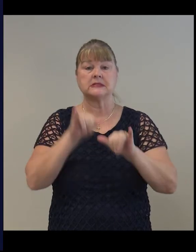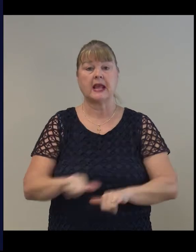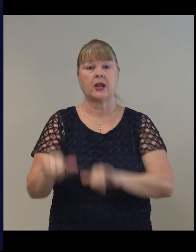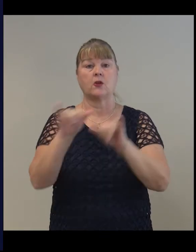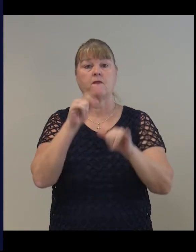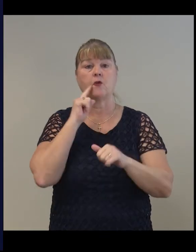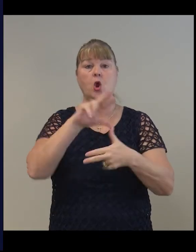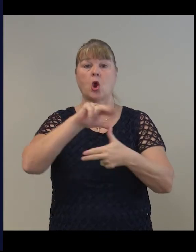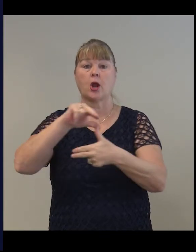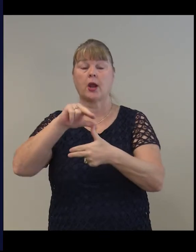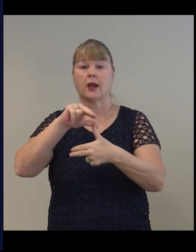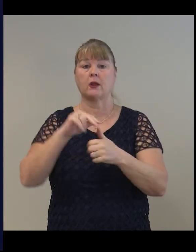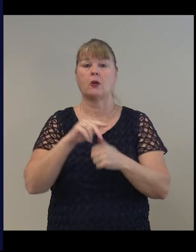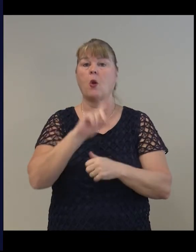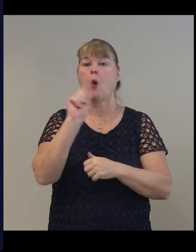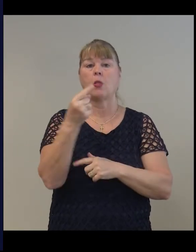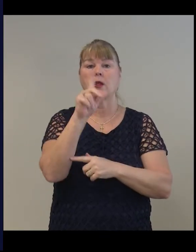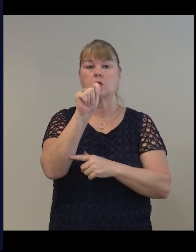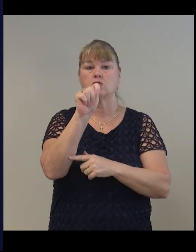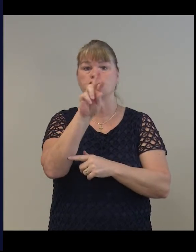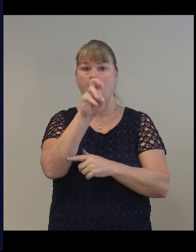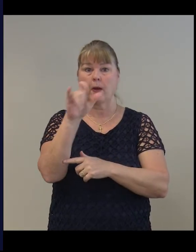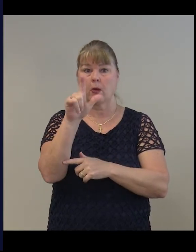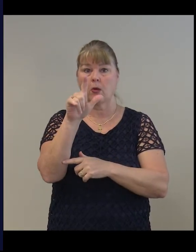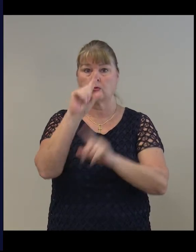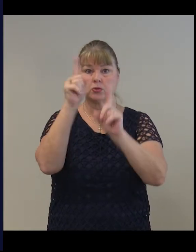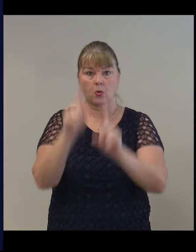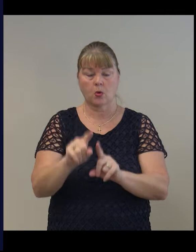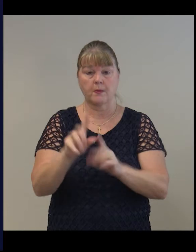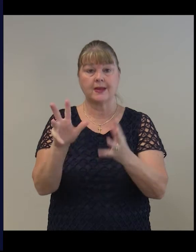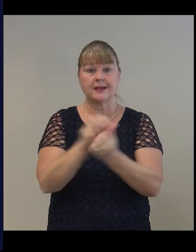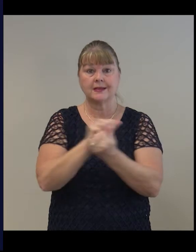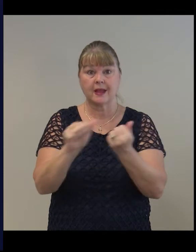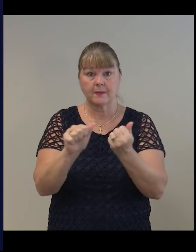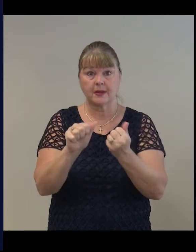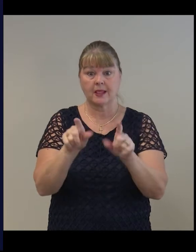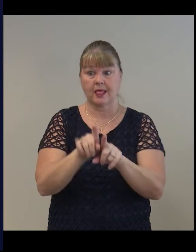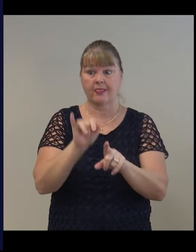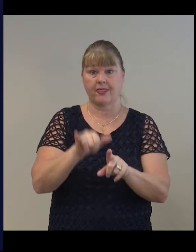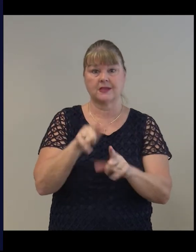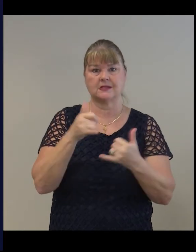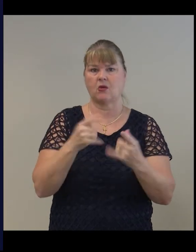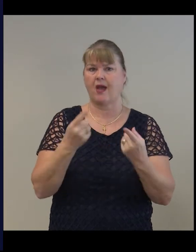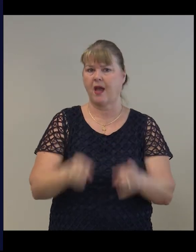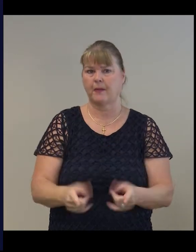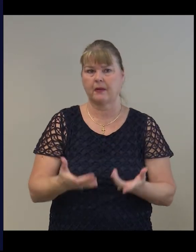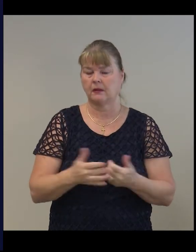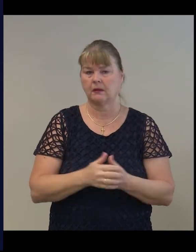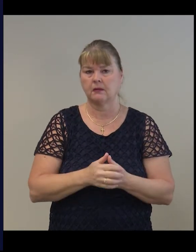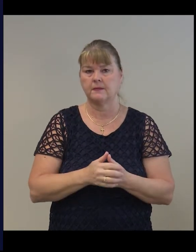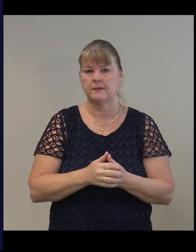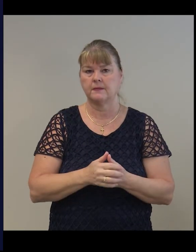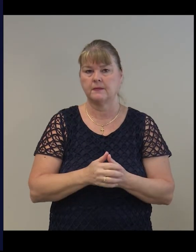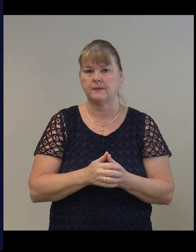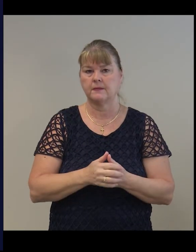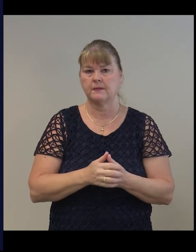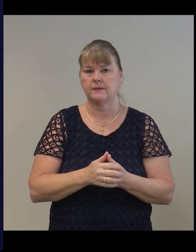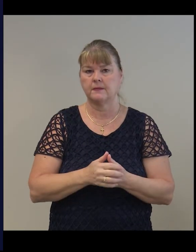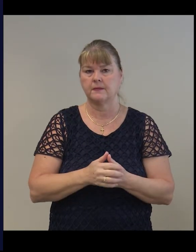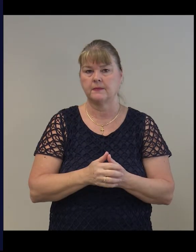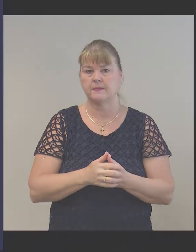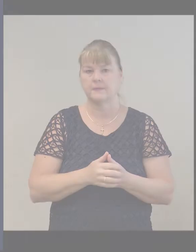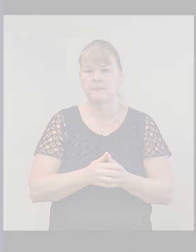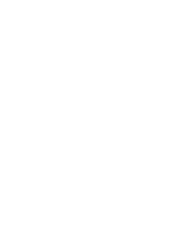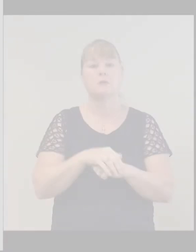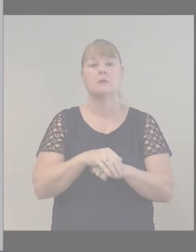simply a tropical storm. And the damages like this still happened. Something that I want you to fully comprehend and